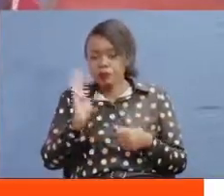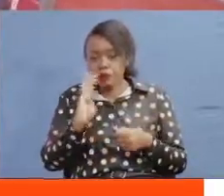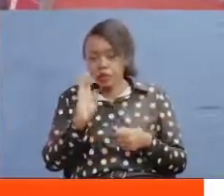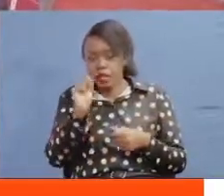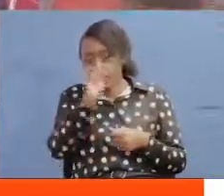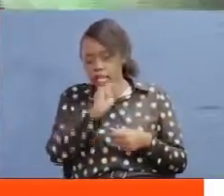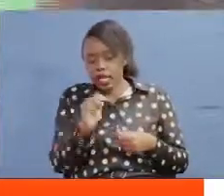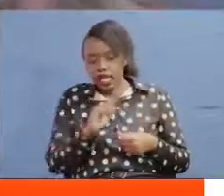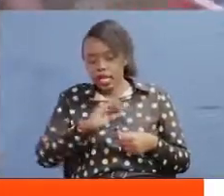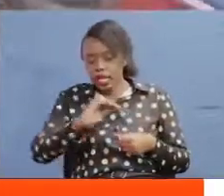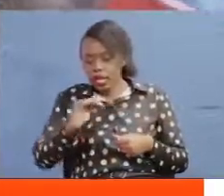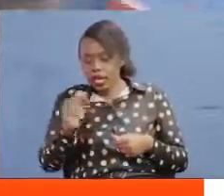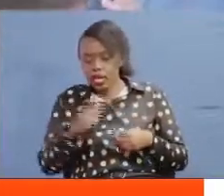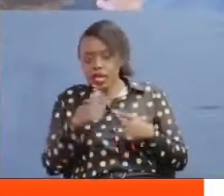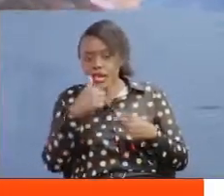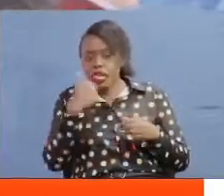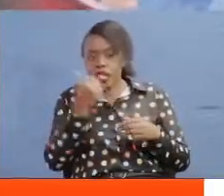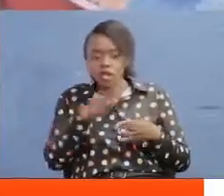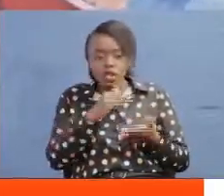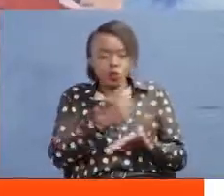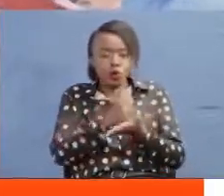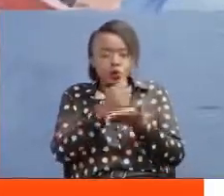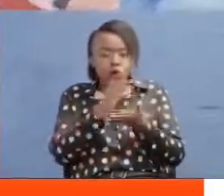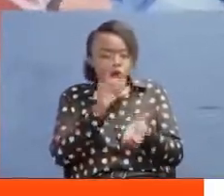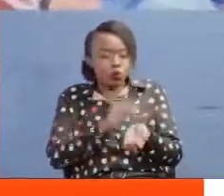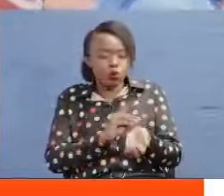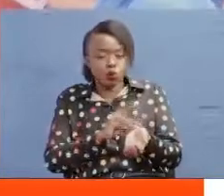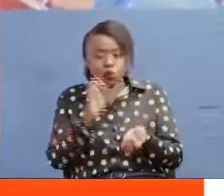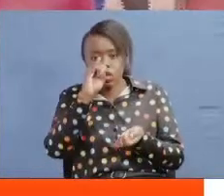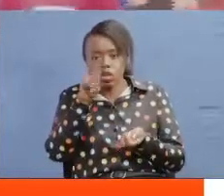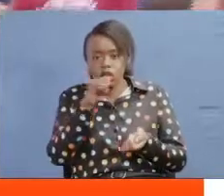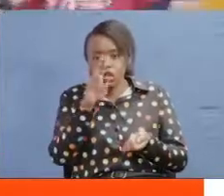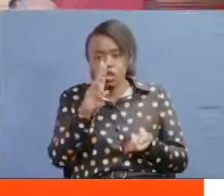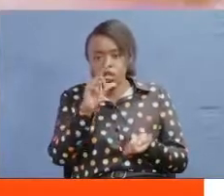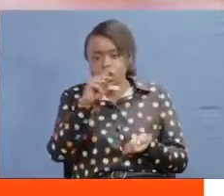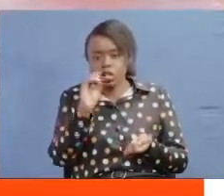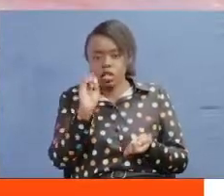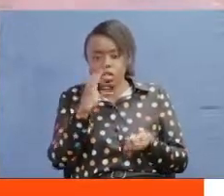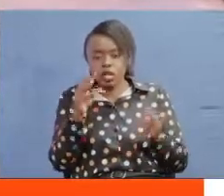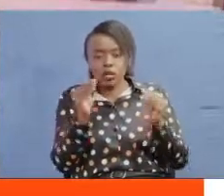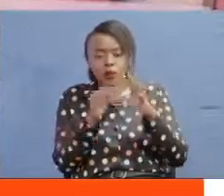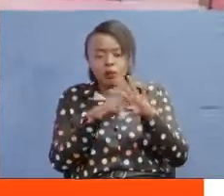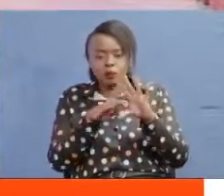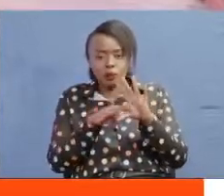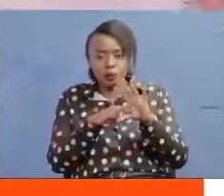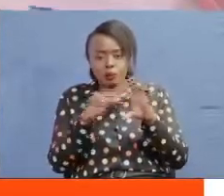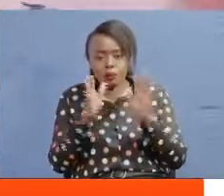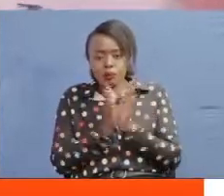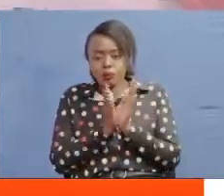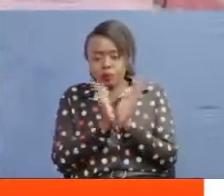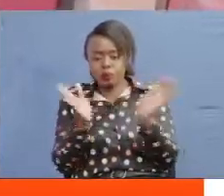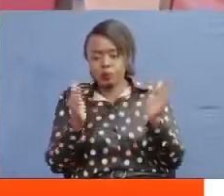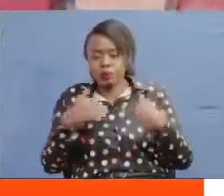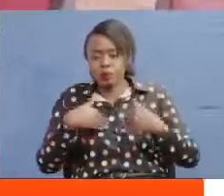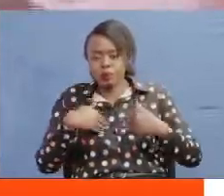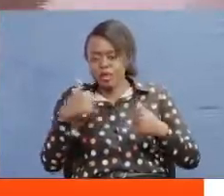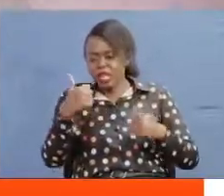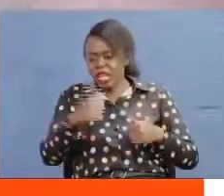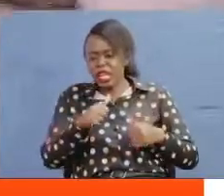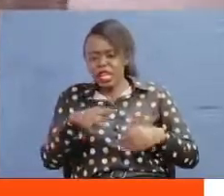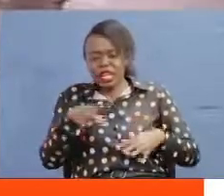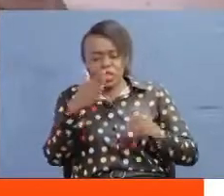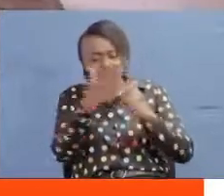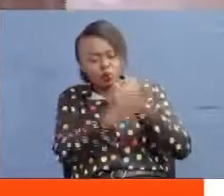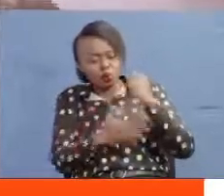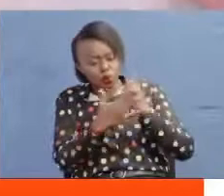south sub county veterinary officer dr julius cherry yacht has called upon members of the public not to consume any meat from the dead